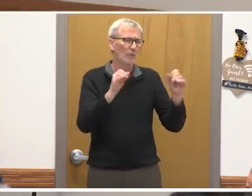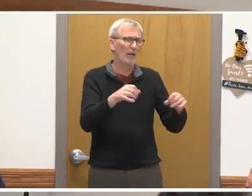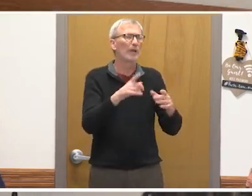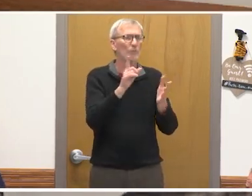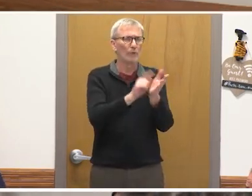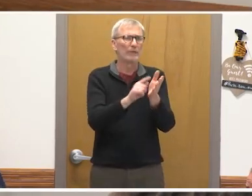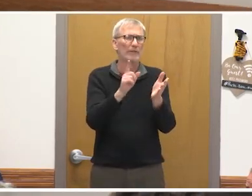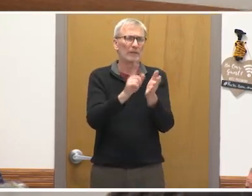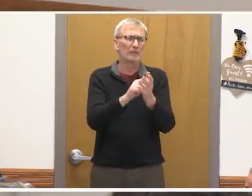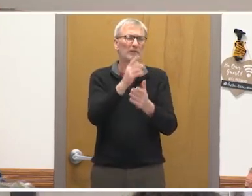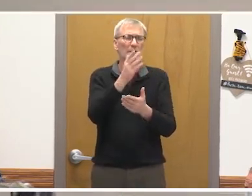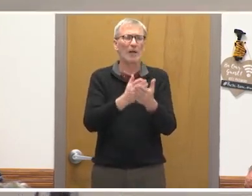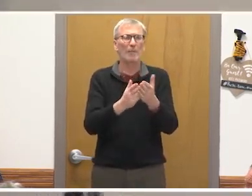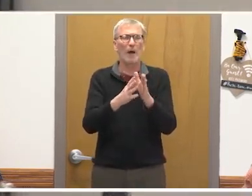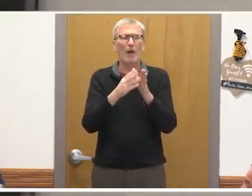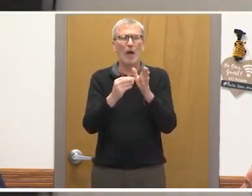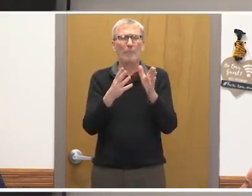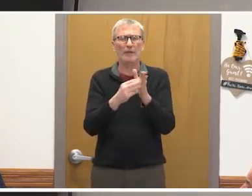Yep.